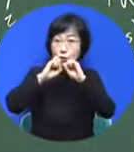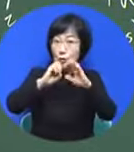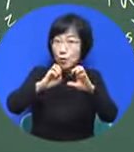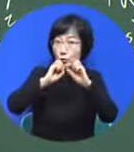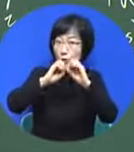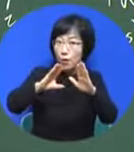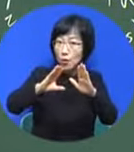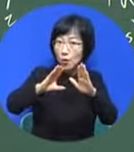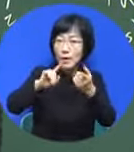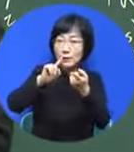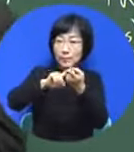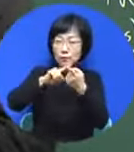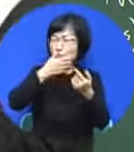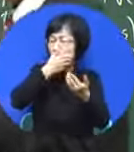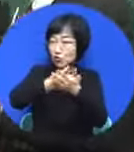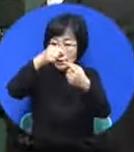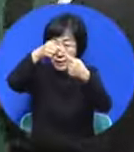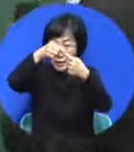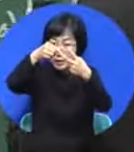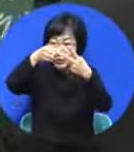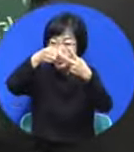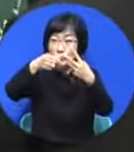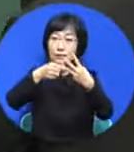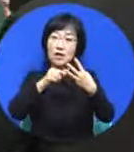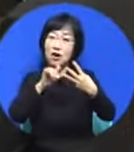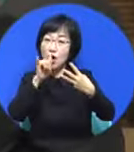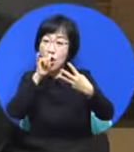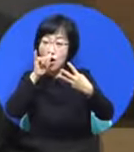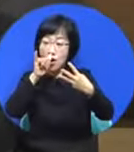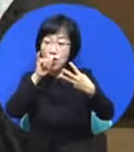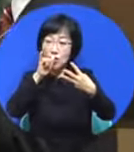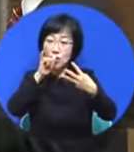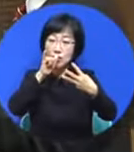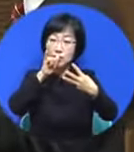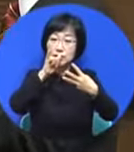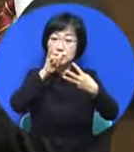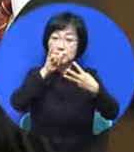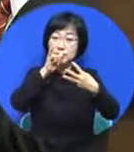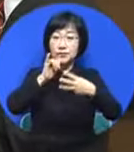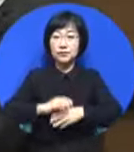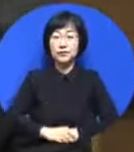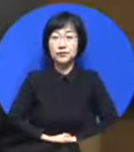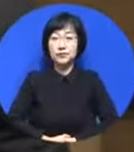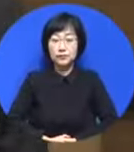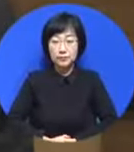So in the Bible, we can see that there are three kinds of very important evangelism. Like what?